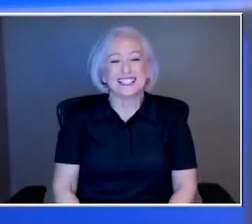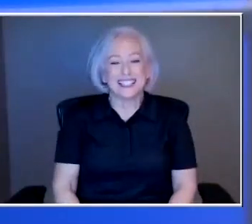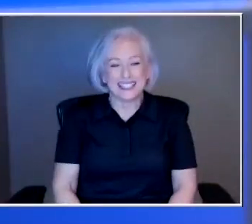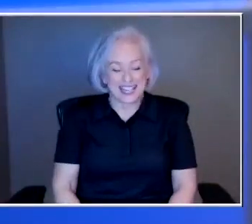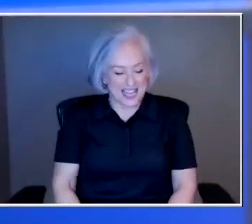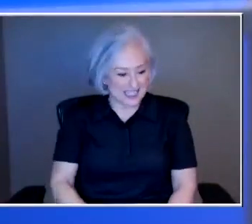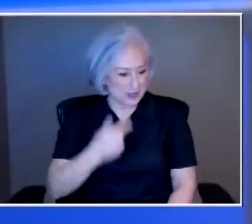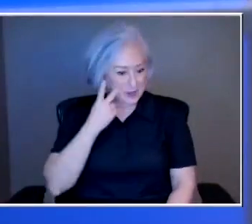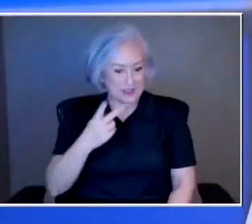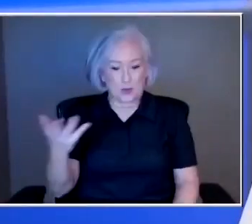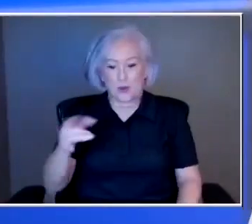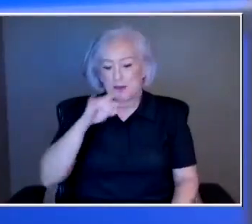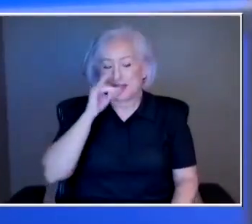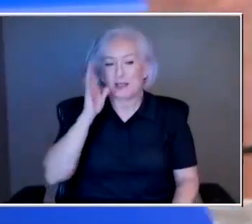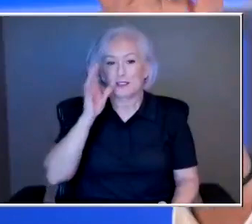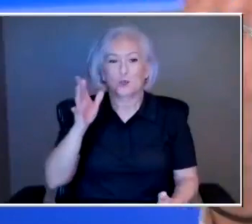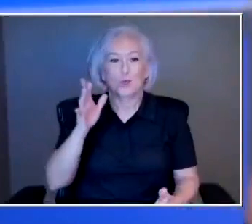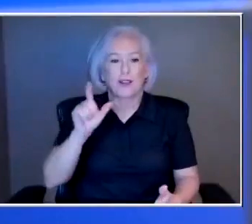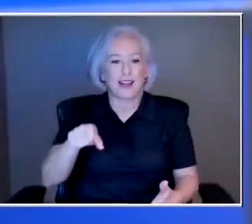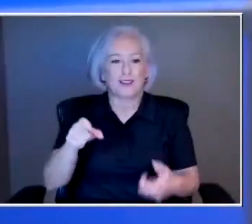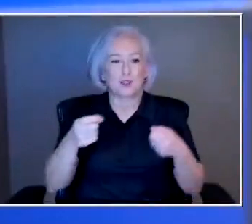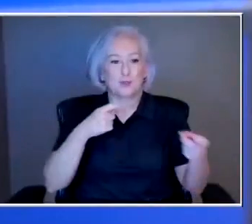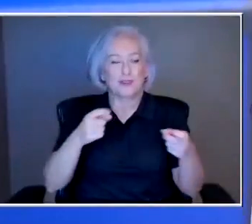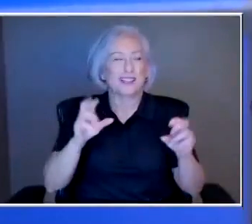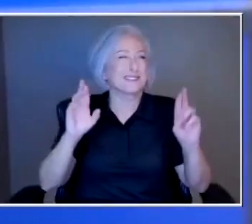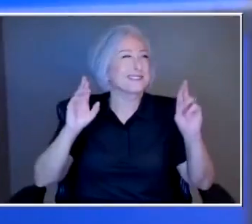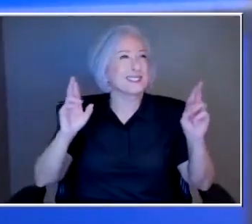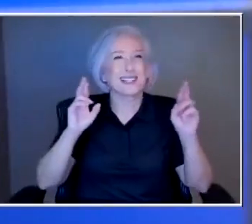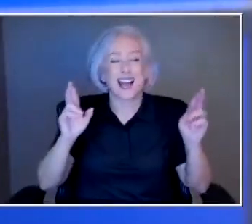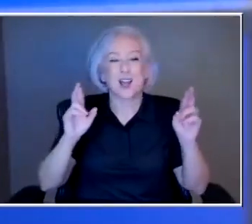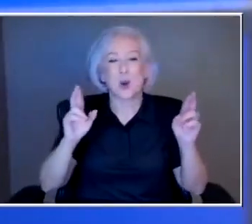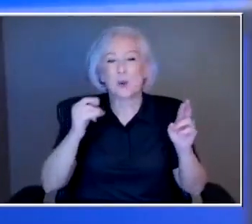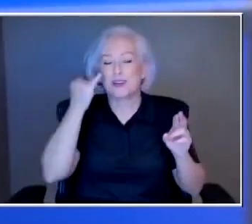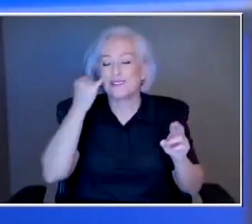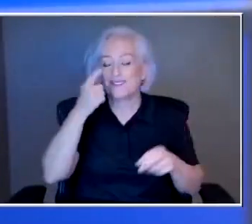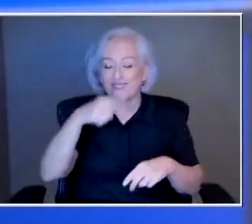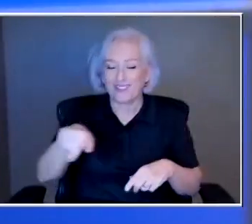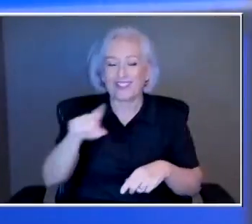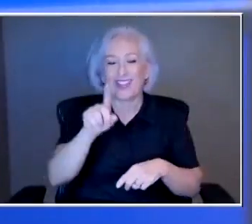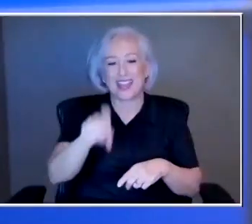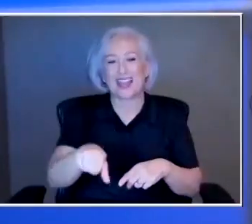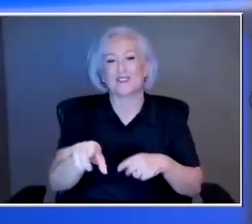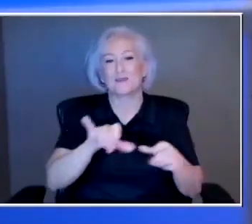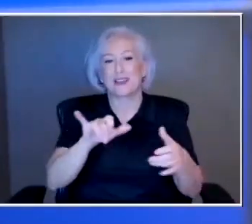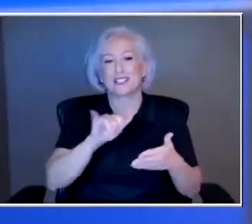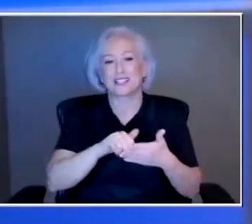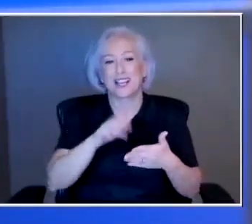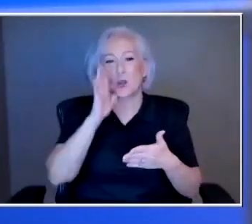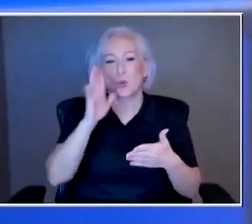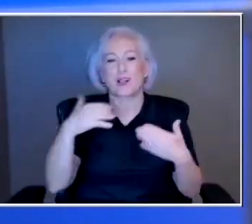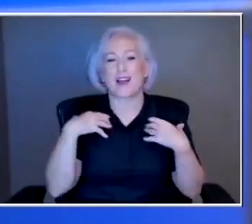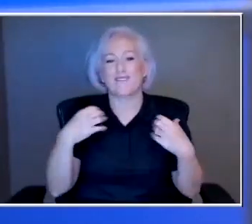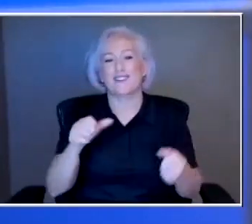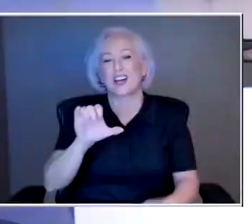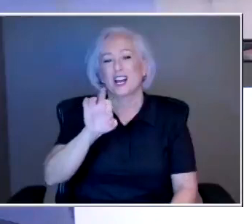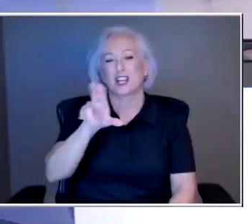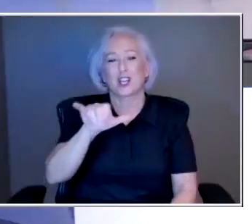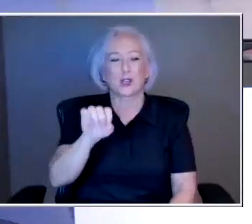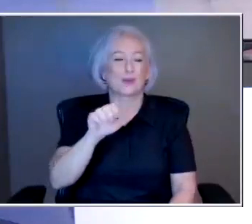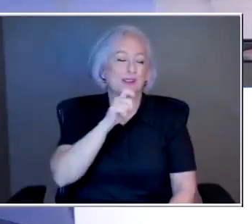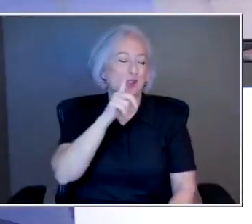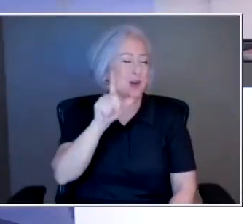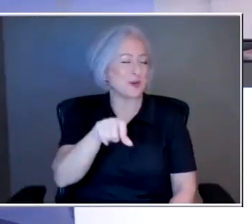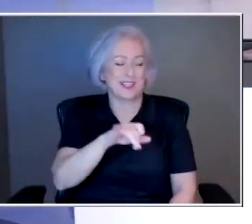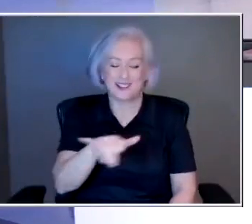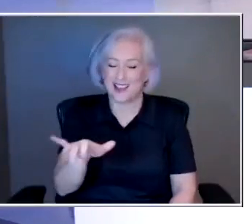with. And I hope by the time that if they ever have to deal with this, that there's a cure and they don't have to go through what I did. It's advancing every